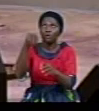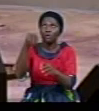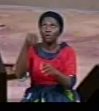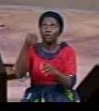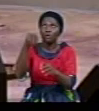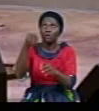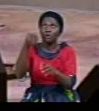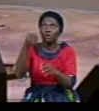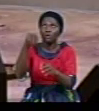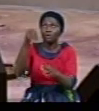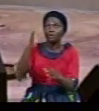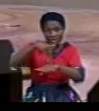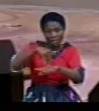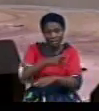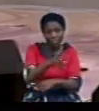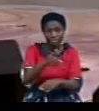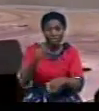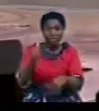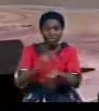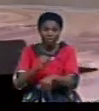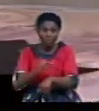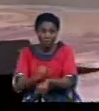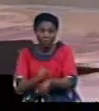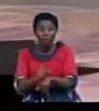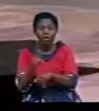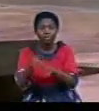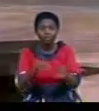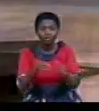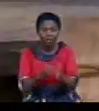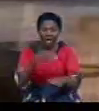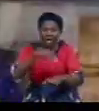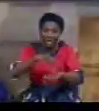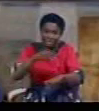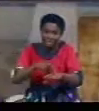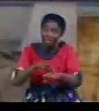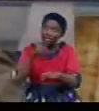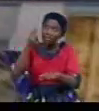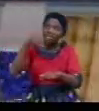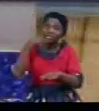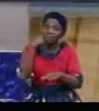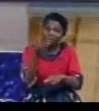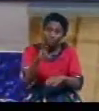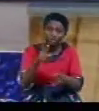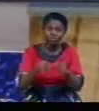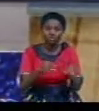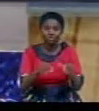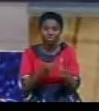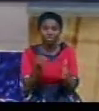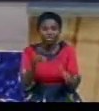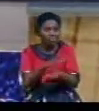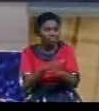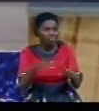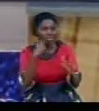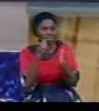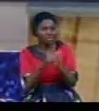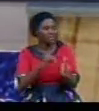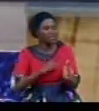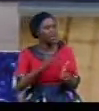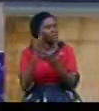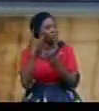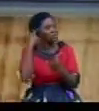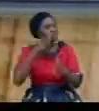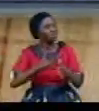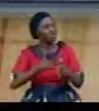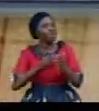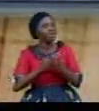errand you do it at the time it tells you to do it you don't say it and wait for my own